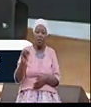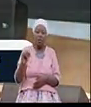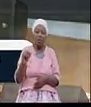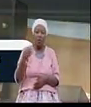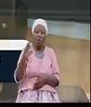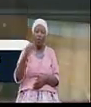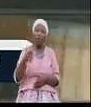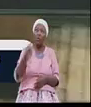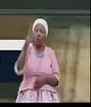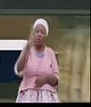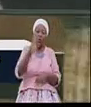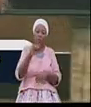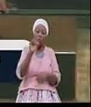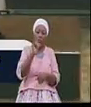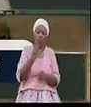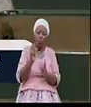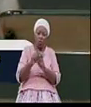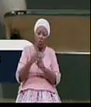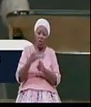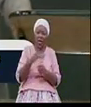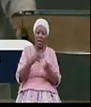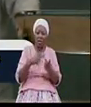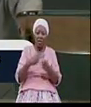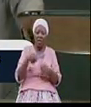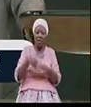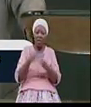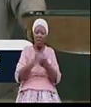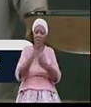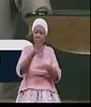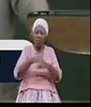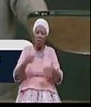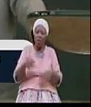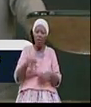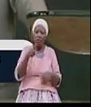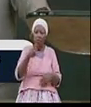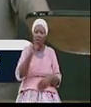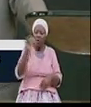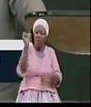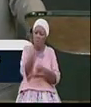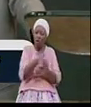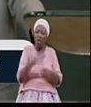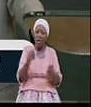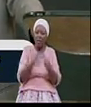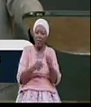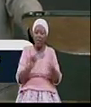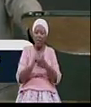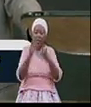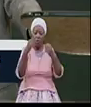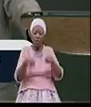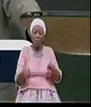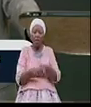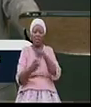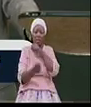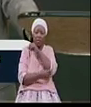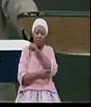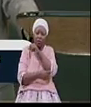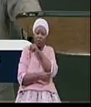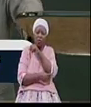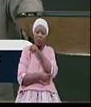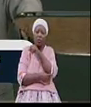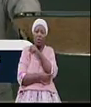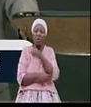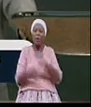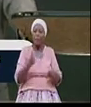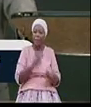you are not conquering everything that comes as temptation or trial,